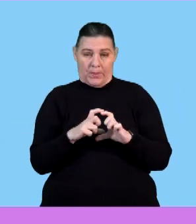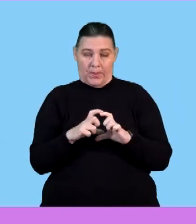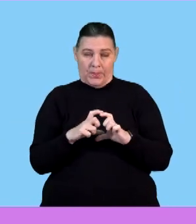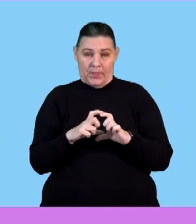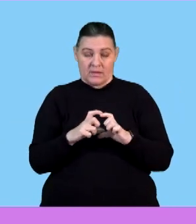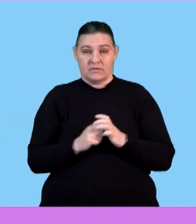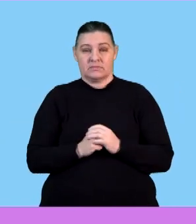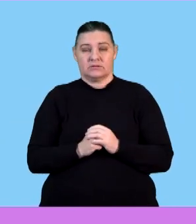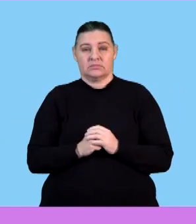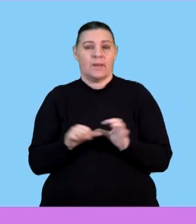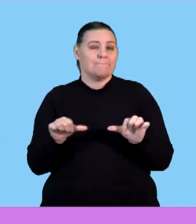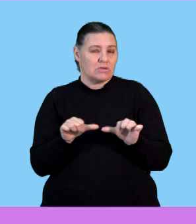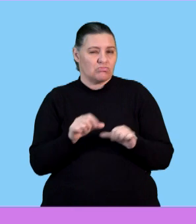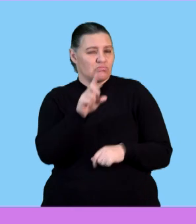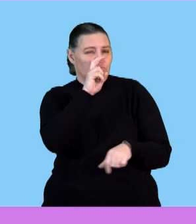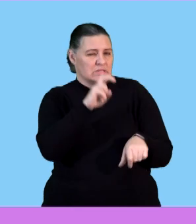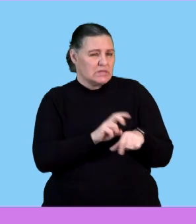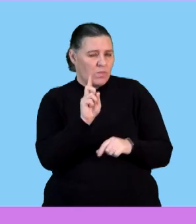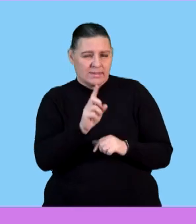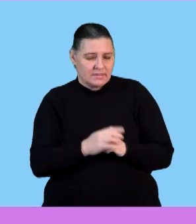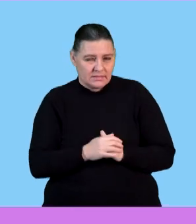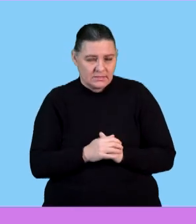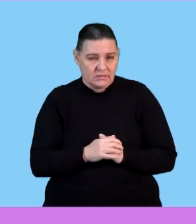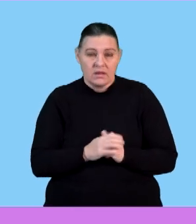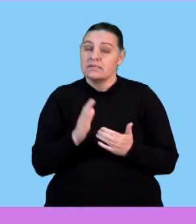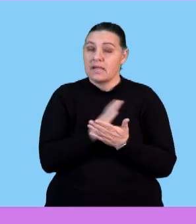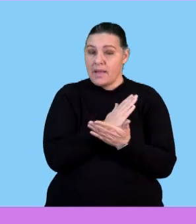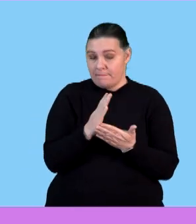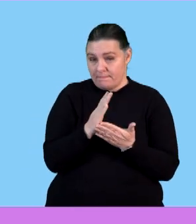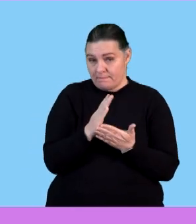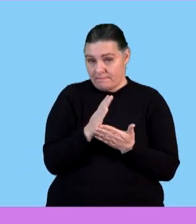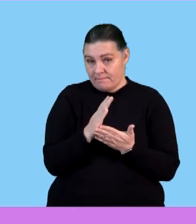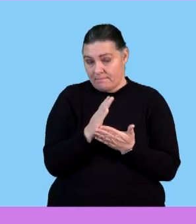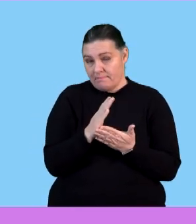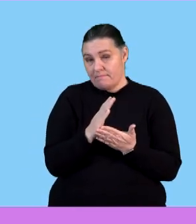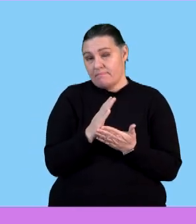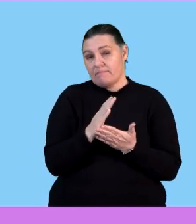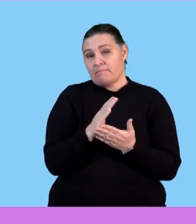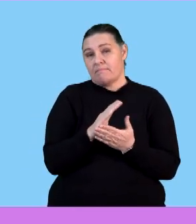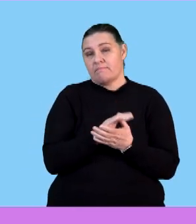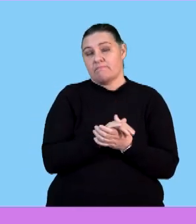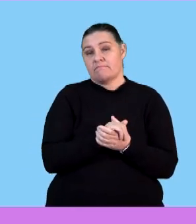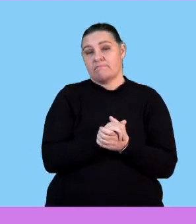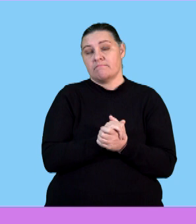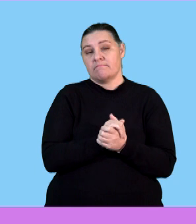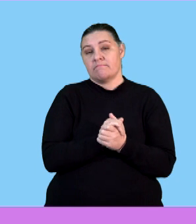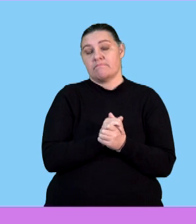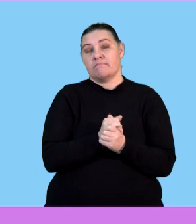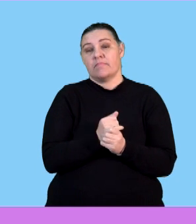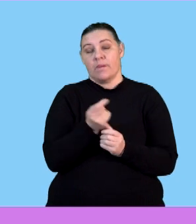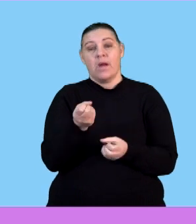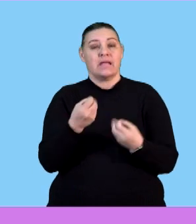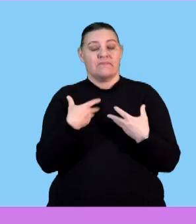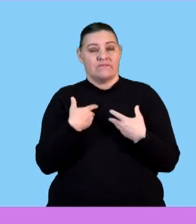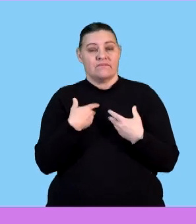small a circle is. It's the only measurement we really need. Sometimes, that's a missing S there. Sometimes